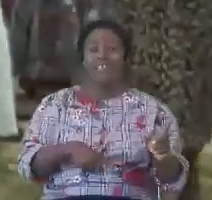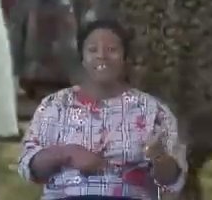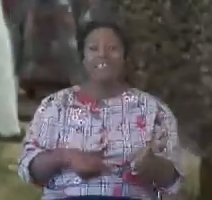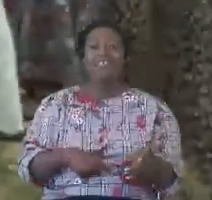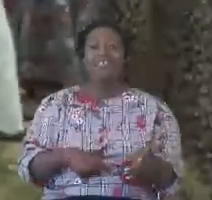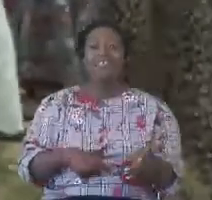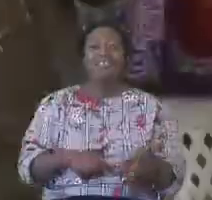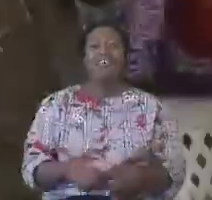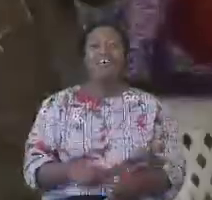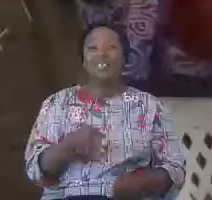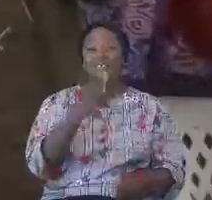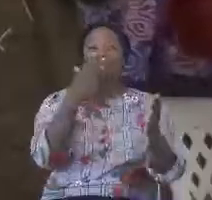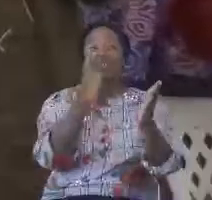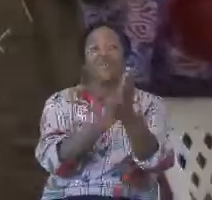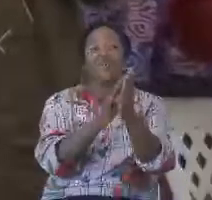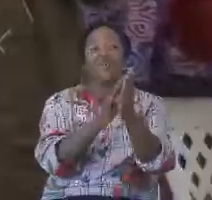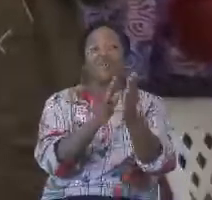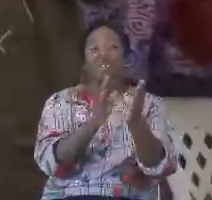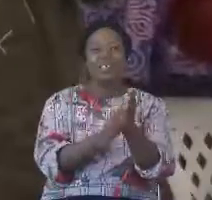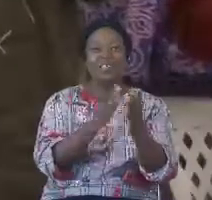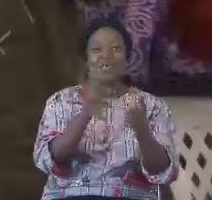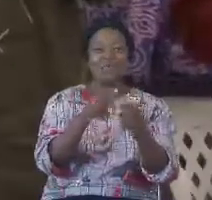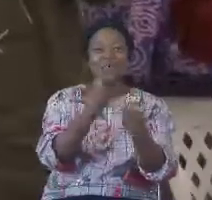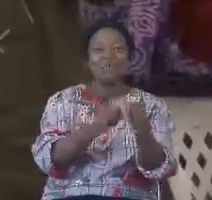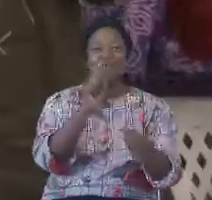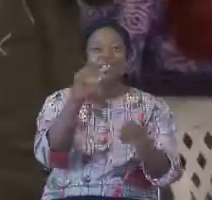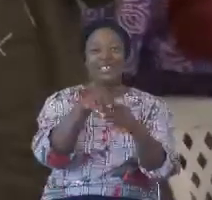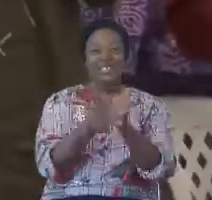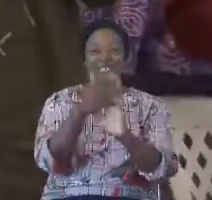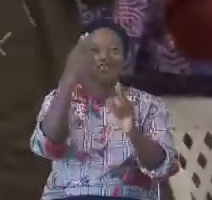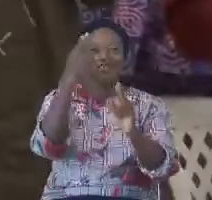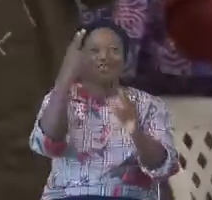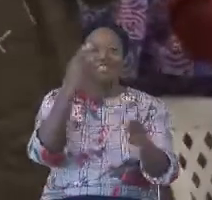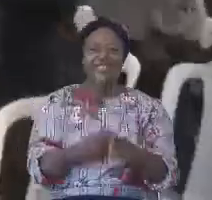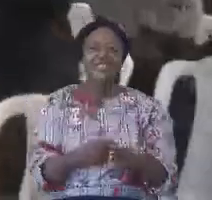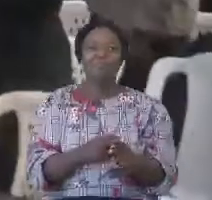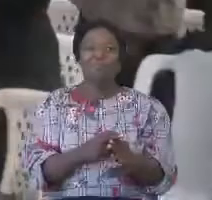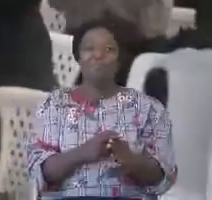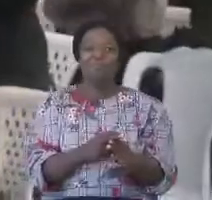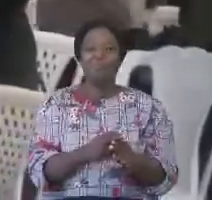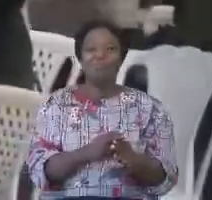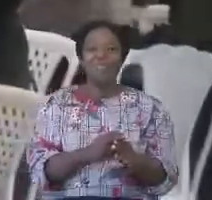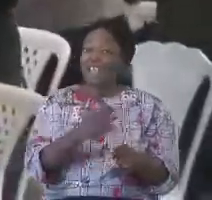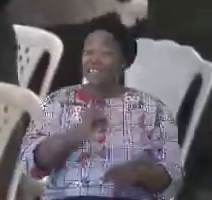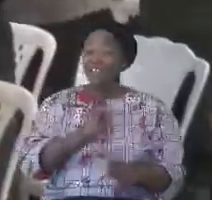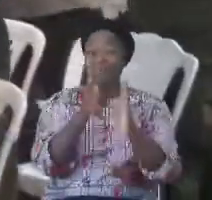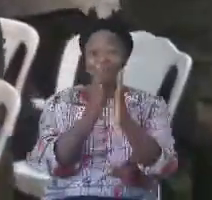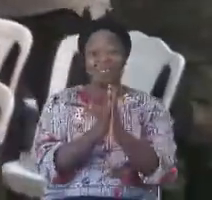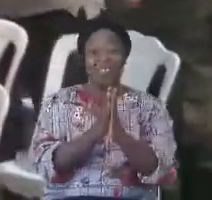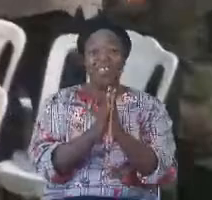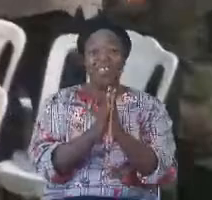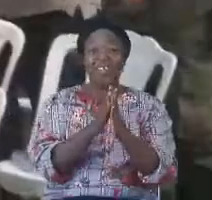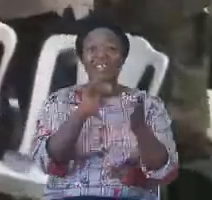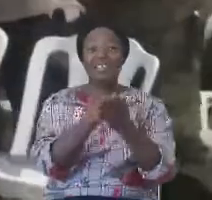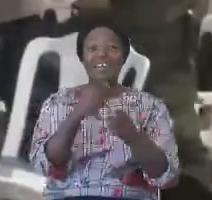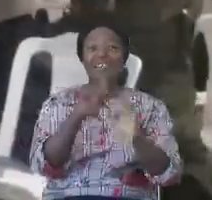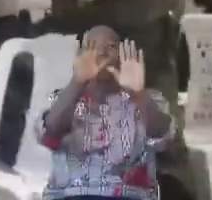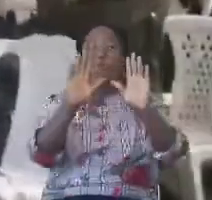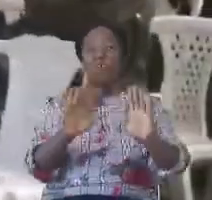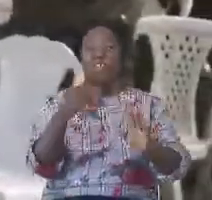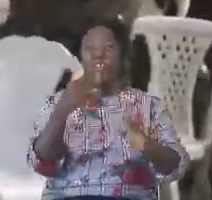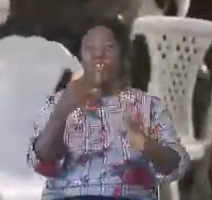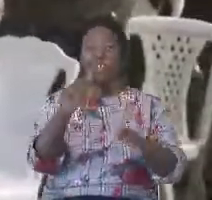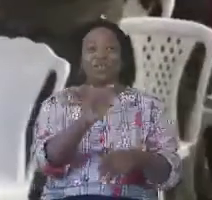lord and rejoicing in the presence of the lord congratulations everyone in jesus